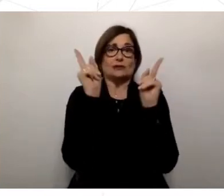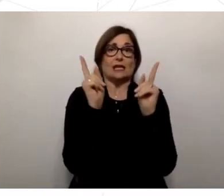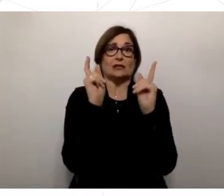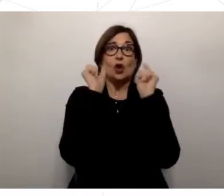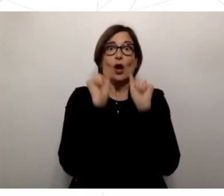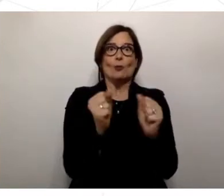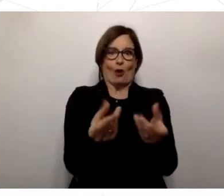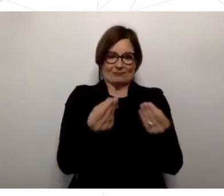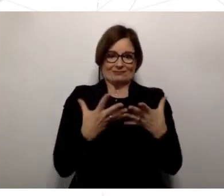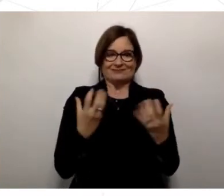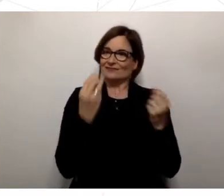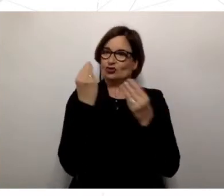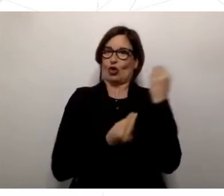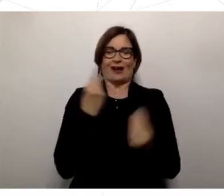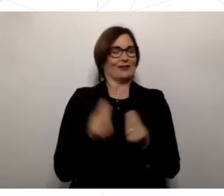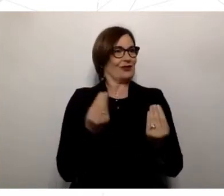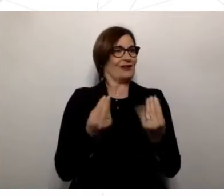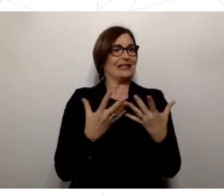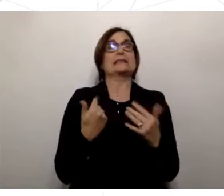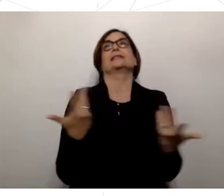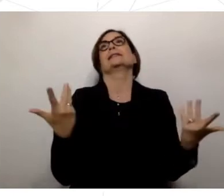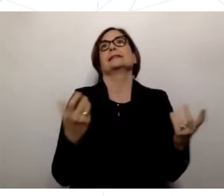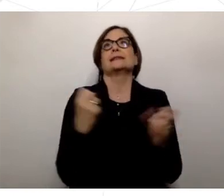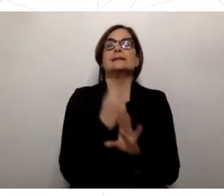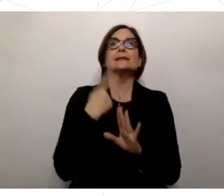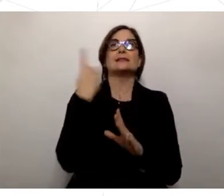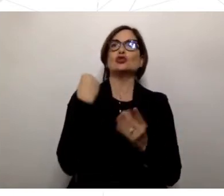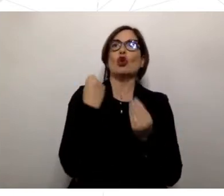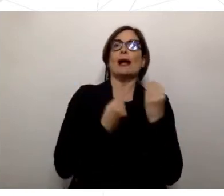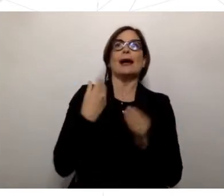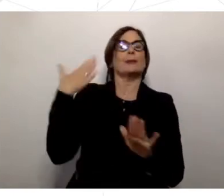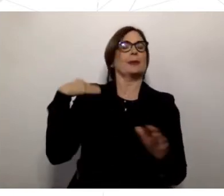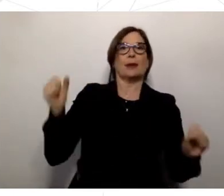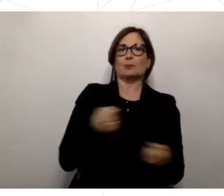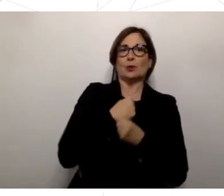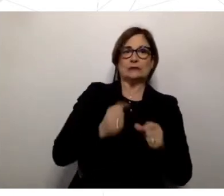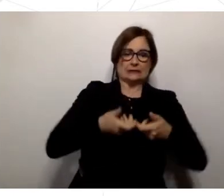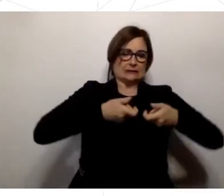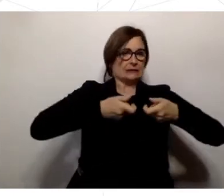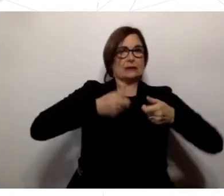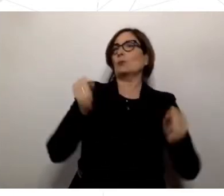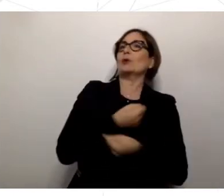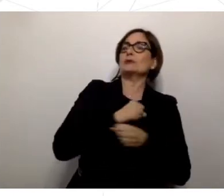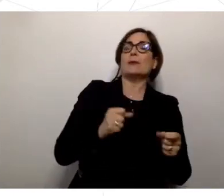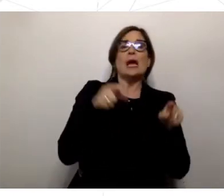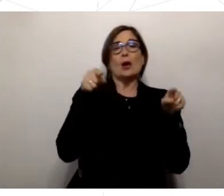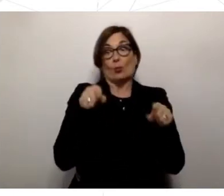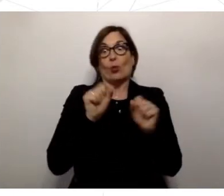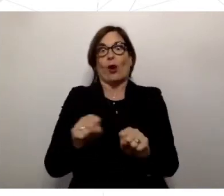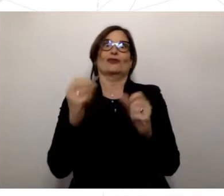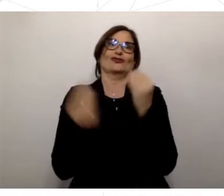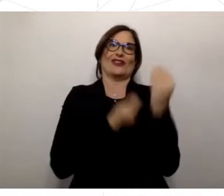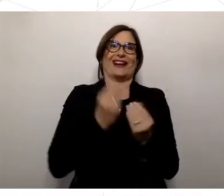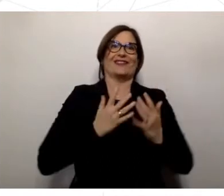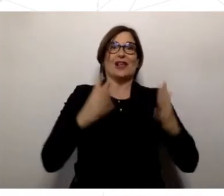And this can be truly empowering for gamers that may not have had the option to play before.